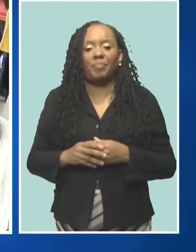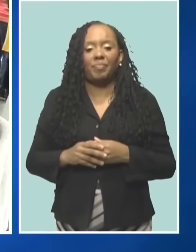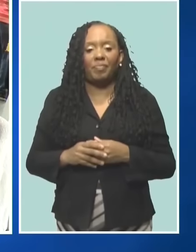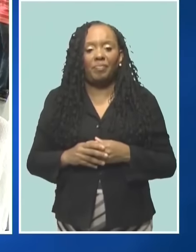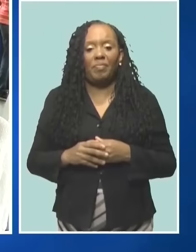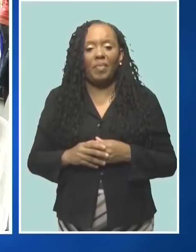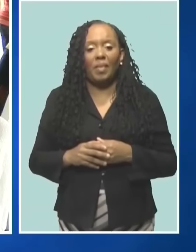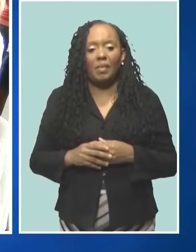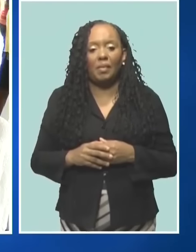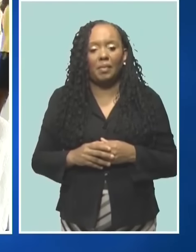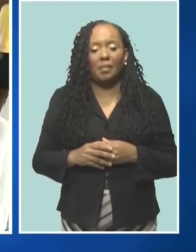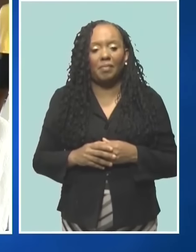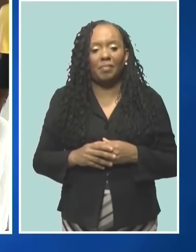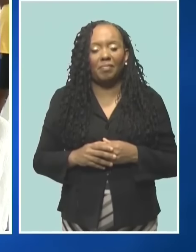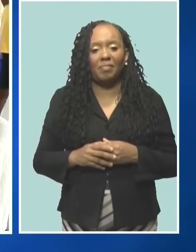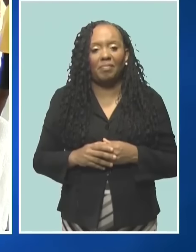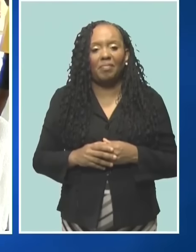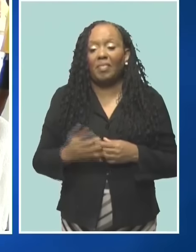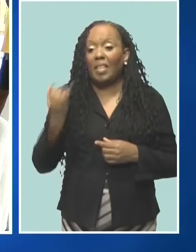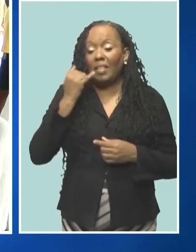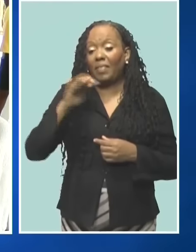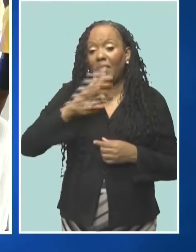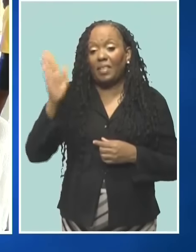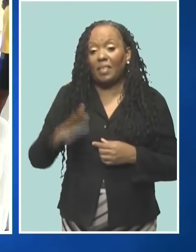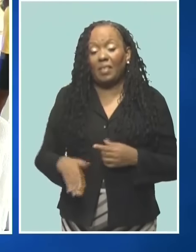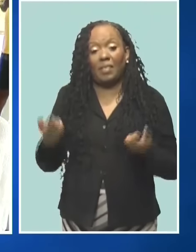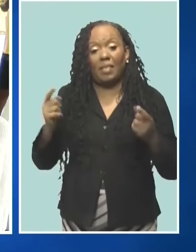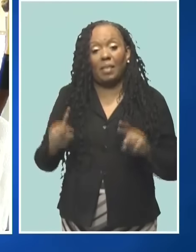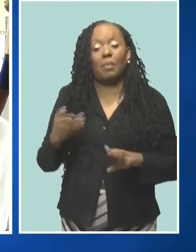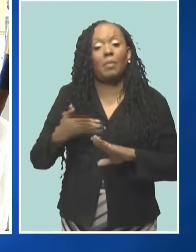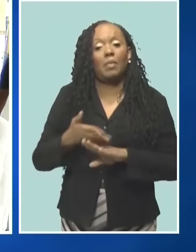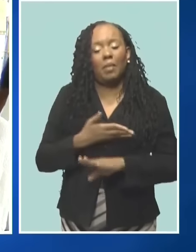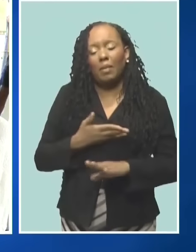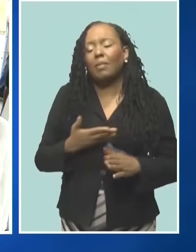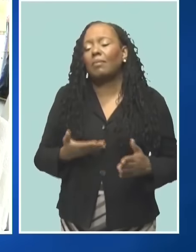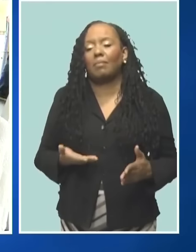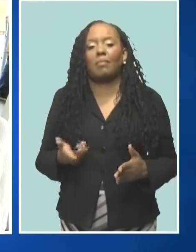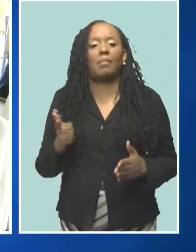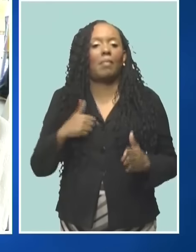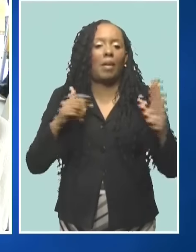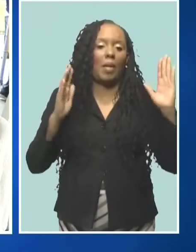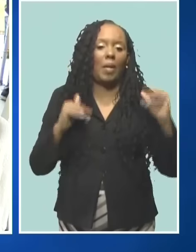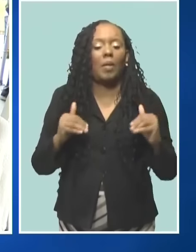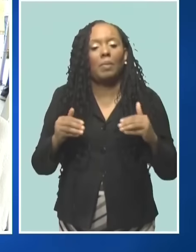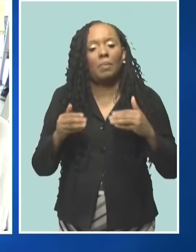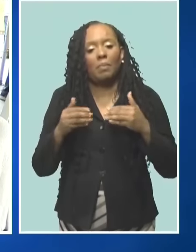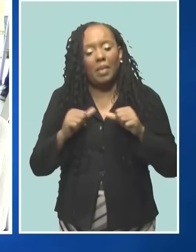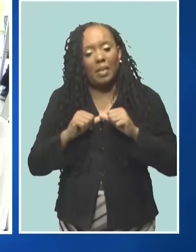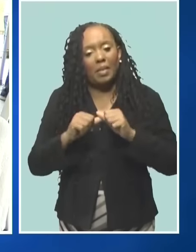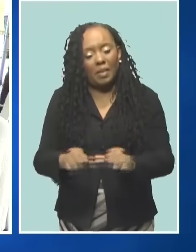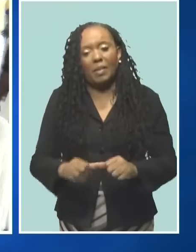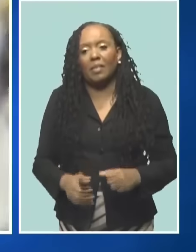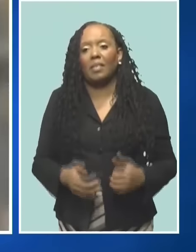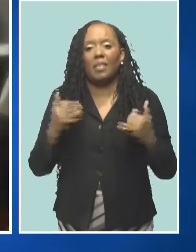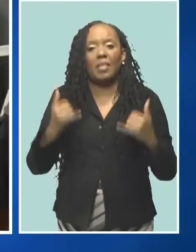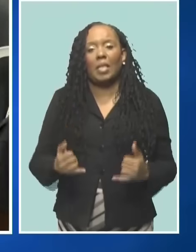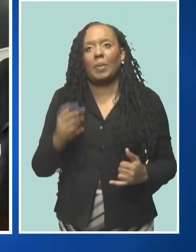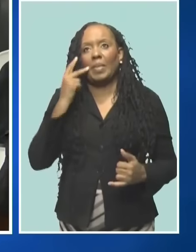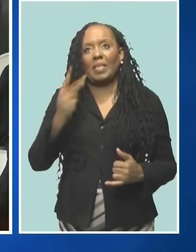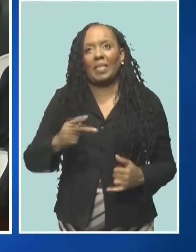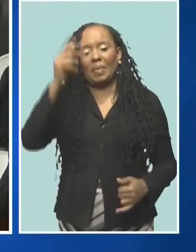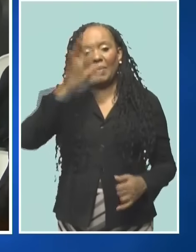probably is long in coming if it was never done before, and it sees us men in a different light.